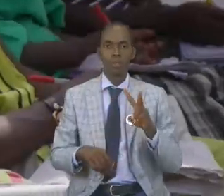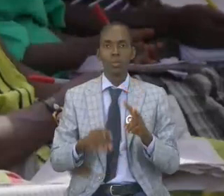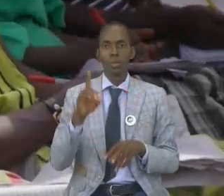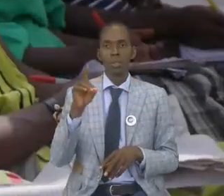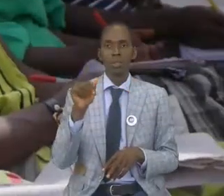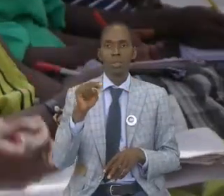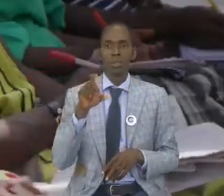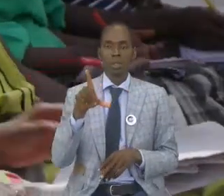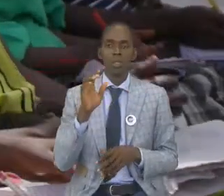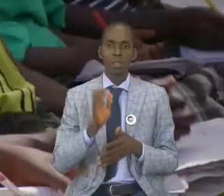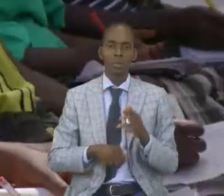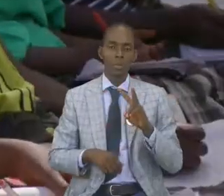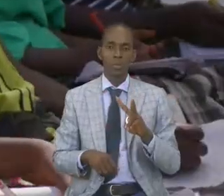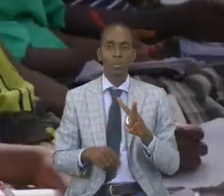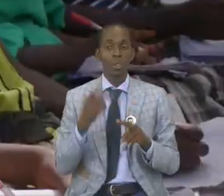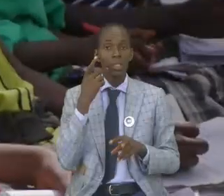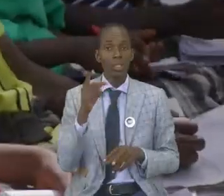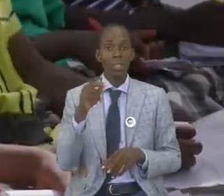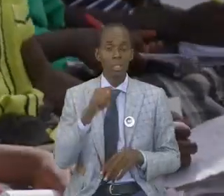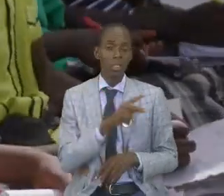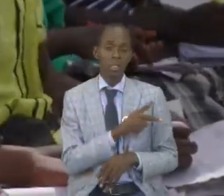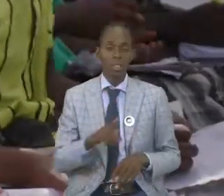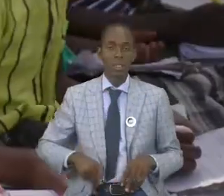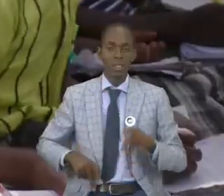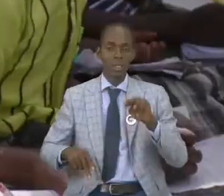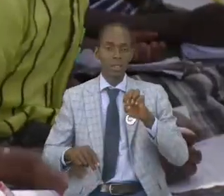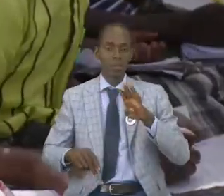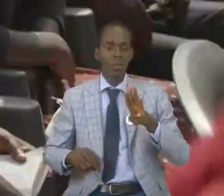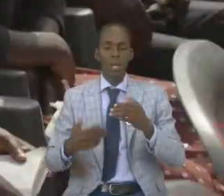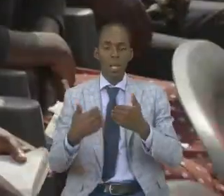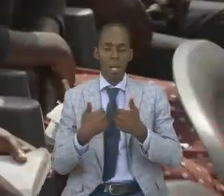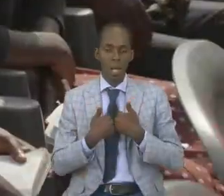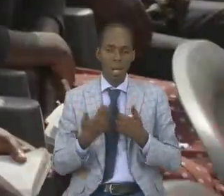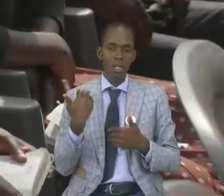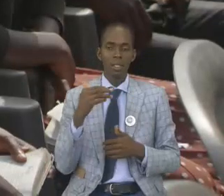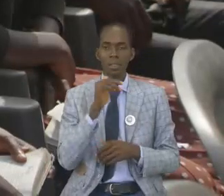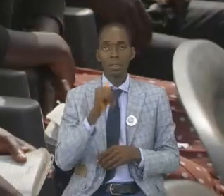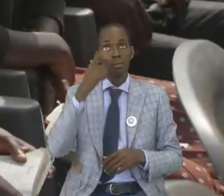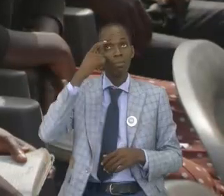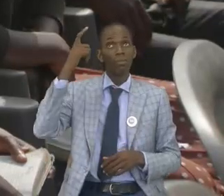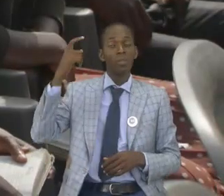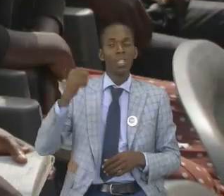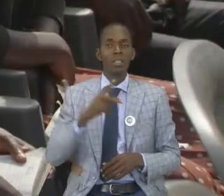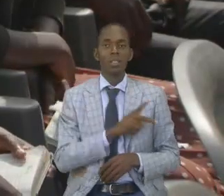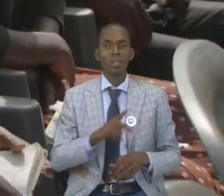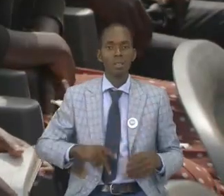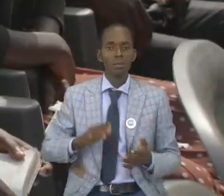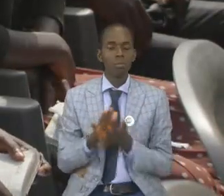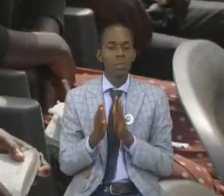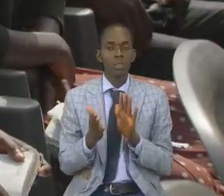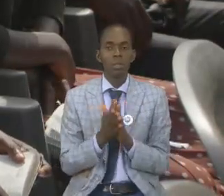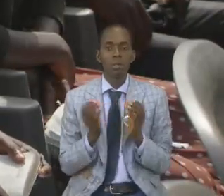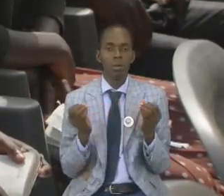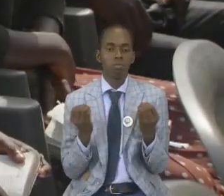2, Nebuchadnezzar had a dream. And Nebuchadnezzar became afraid, he